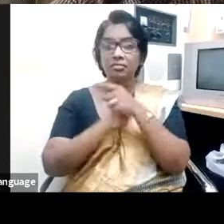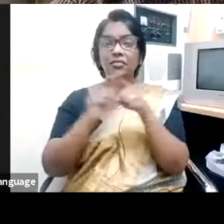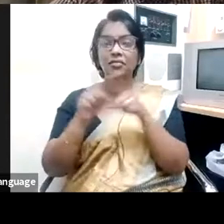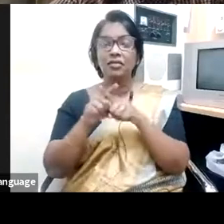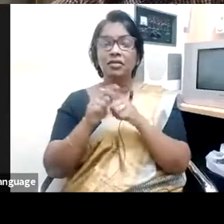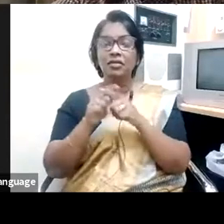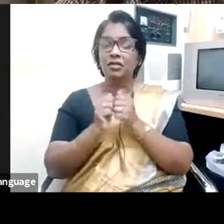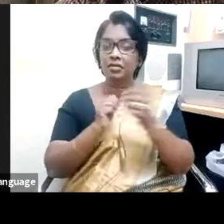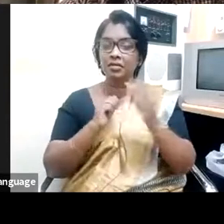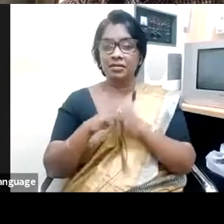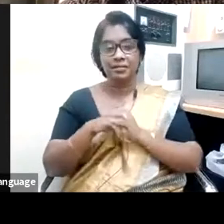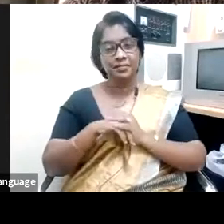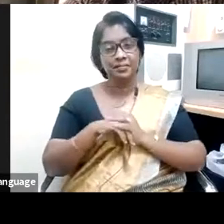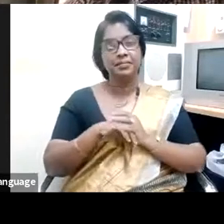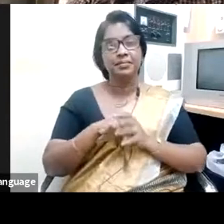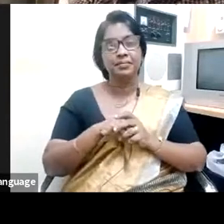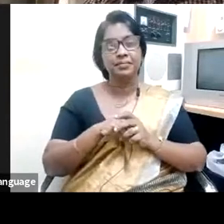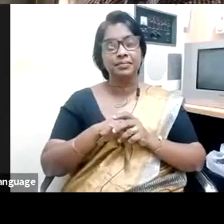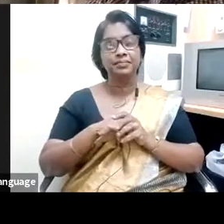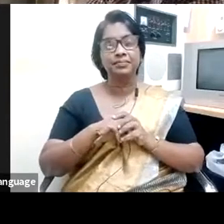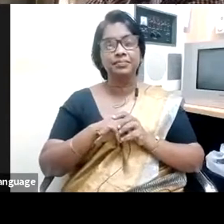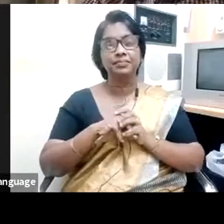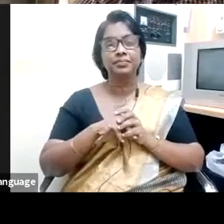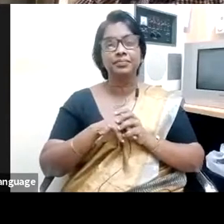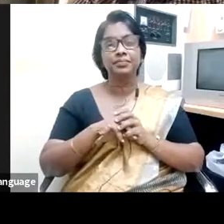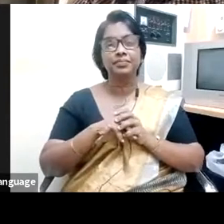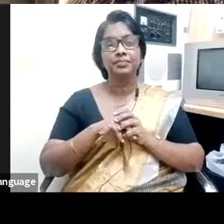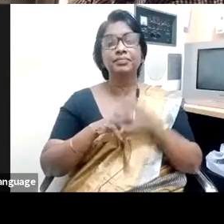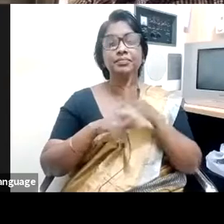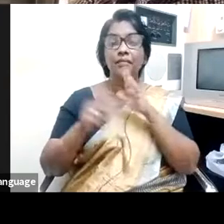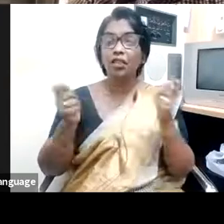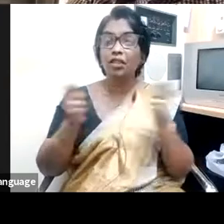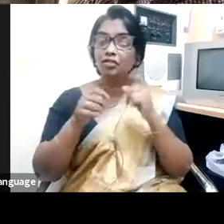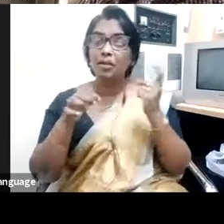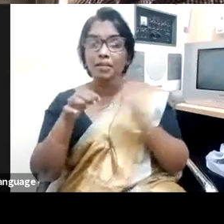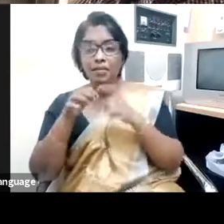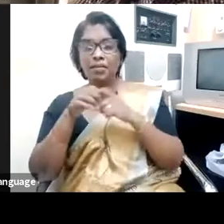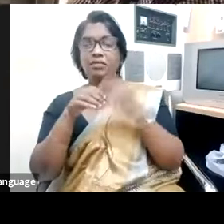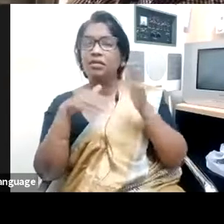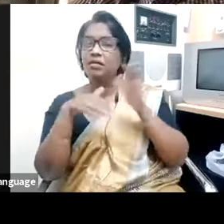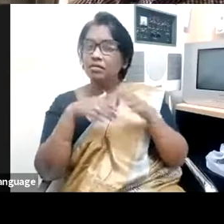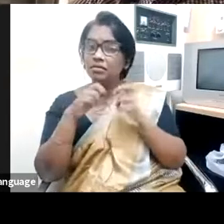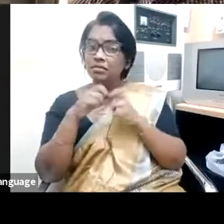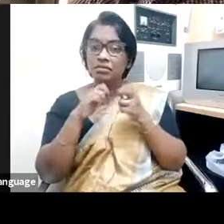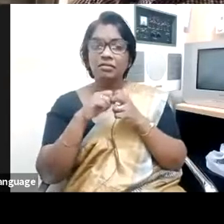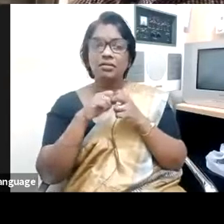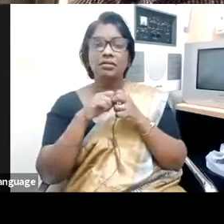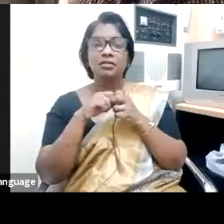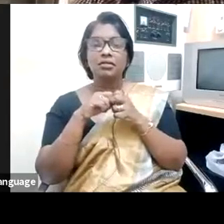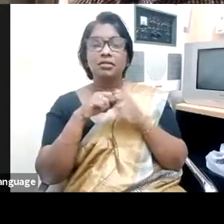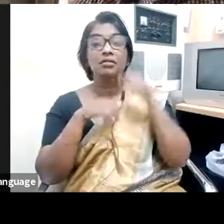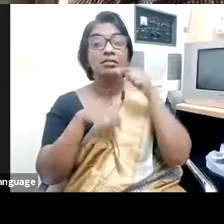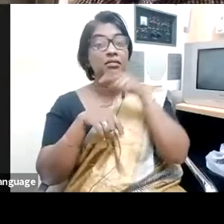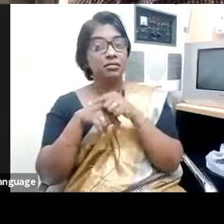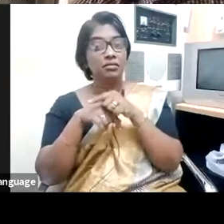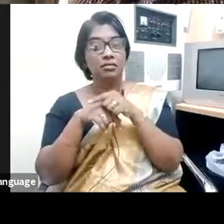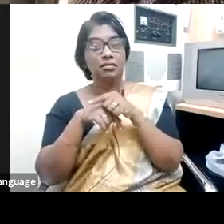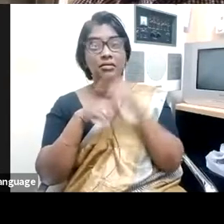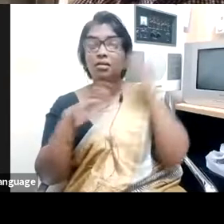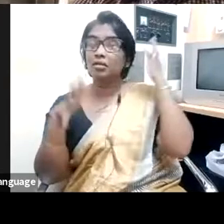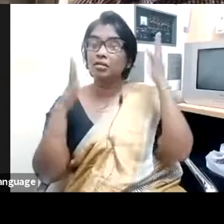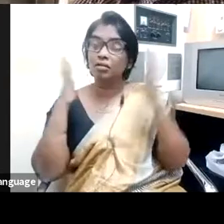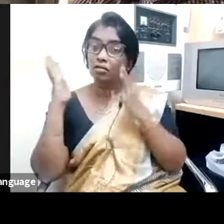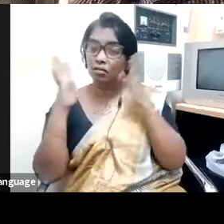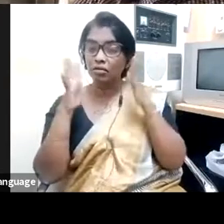market disruptions and pursue growth opportunities, while at the same time helping to reverse global warming and radically improve